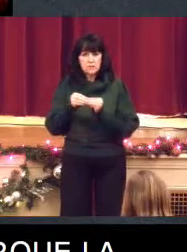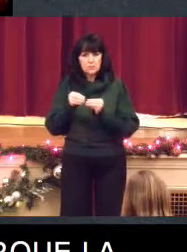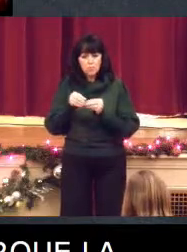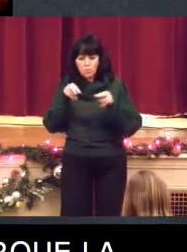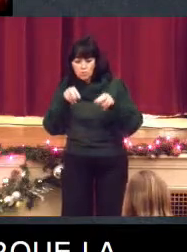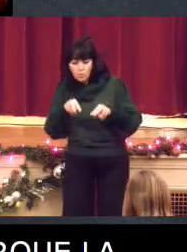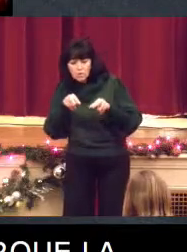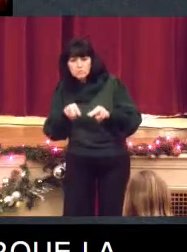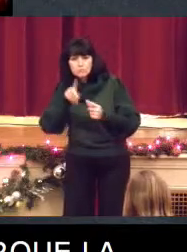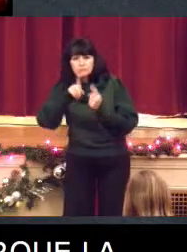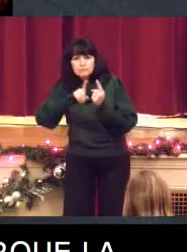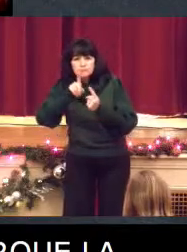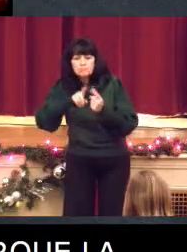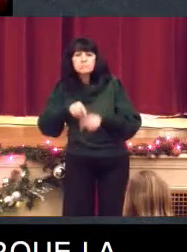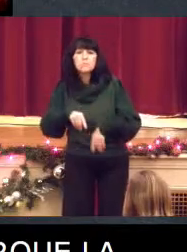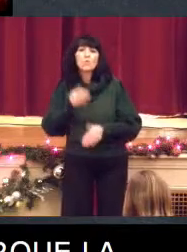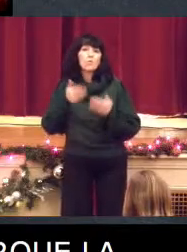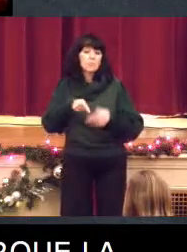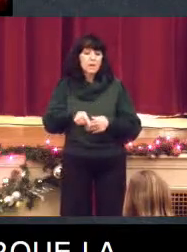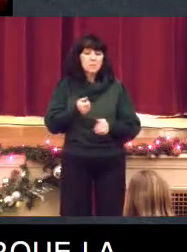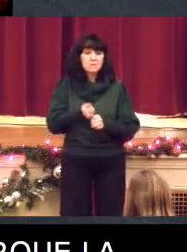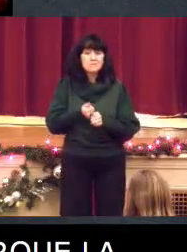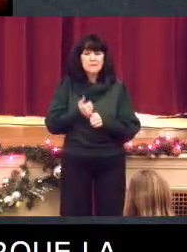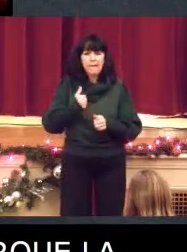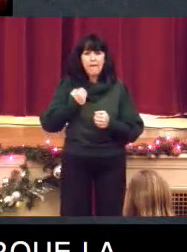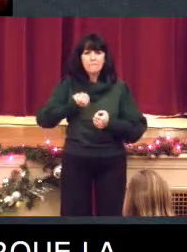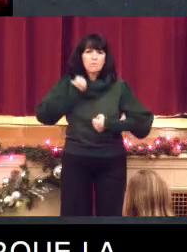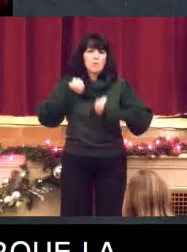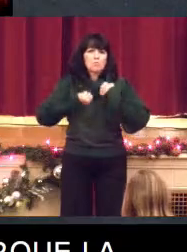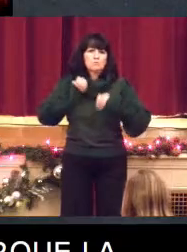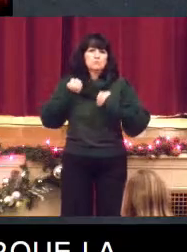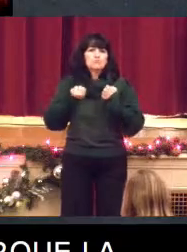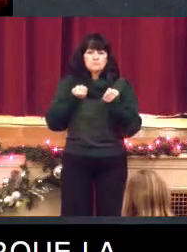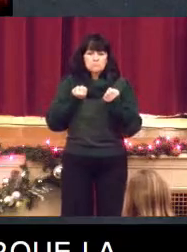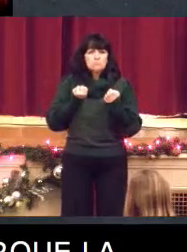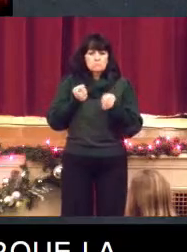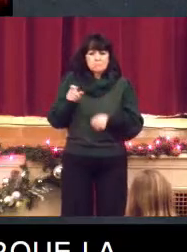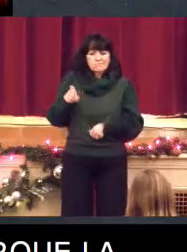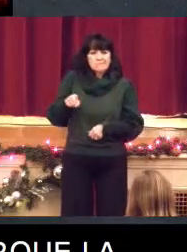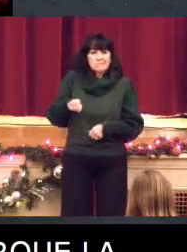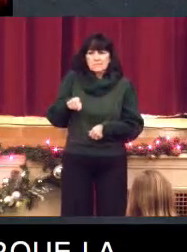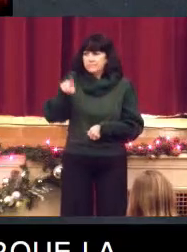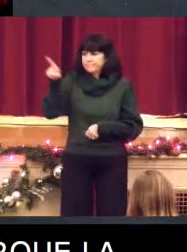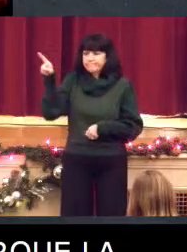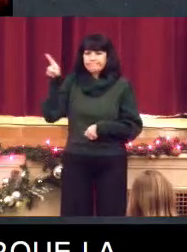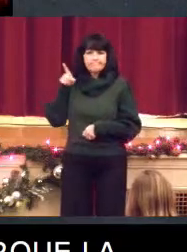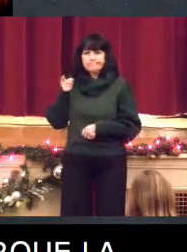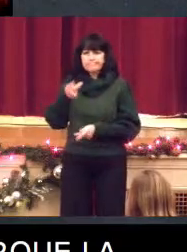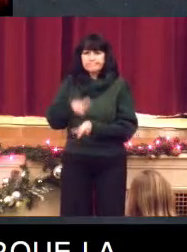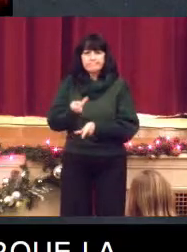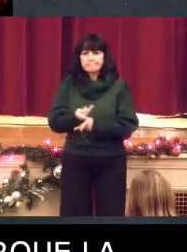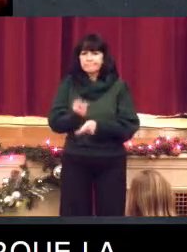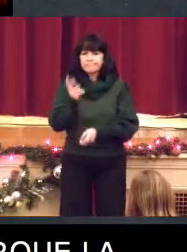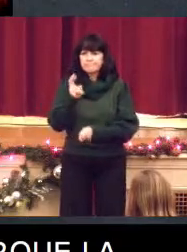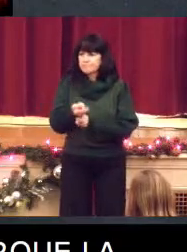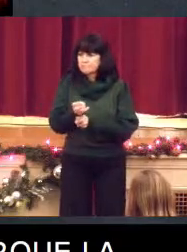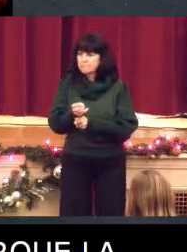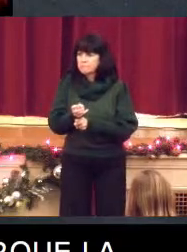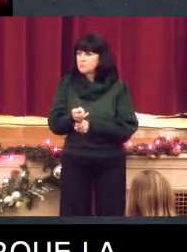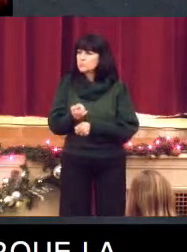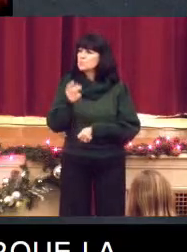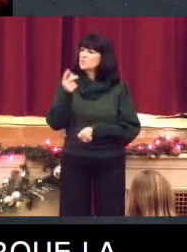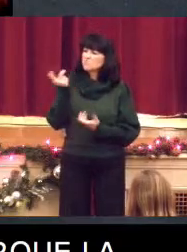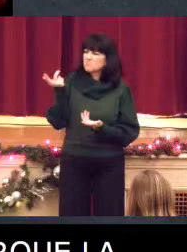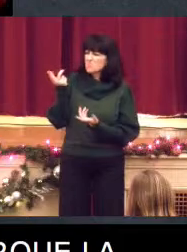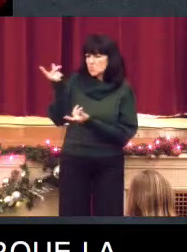have emotional needs that need to be met, or they may elope or whatever. What are you doing